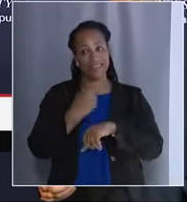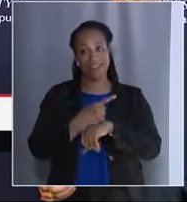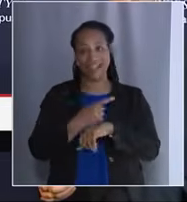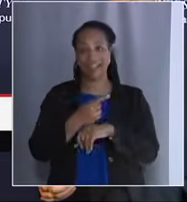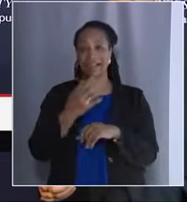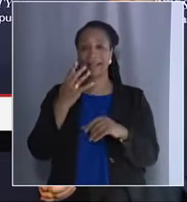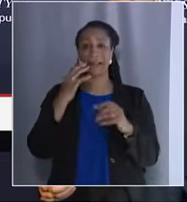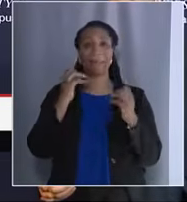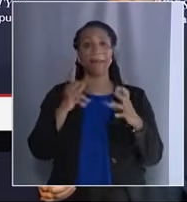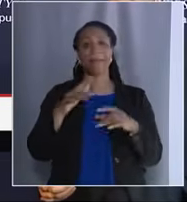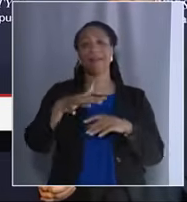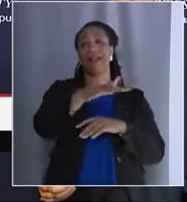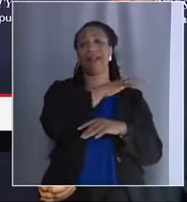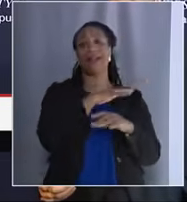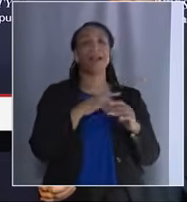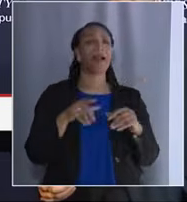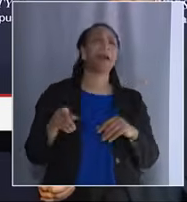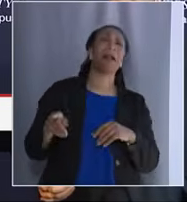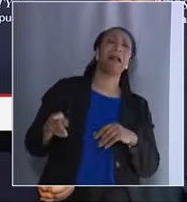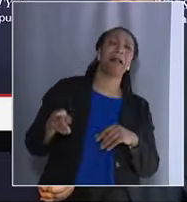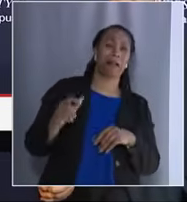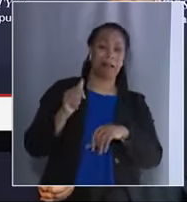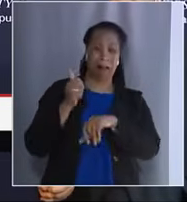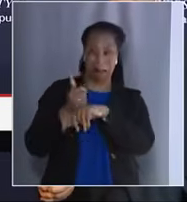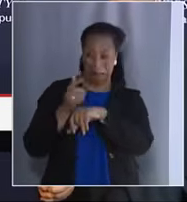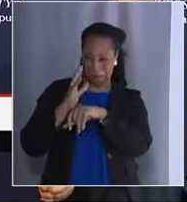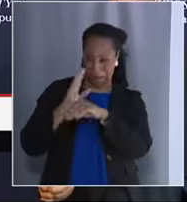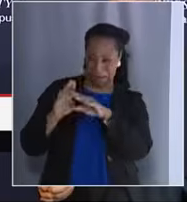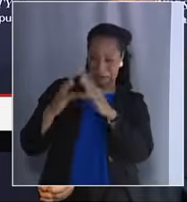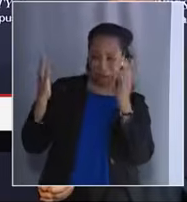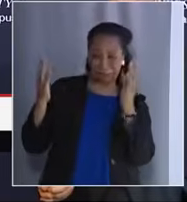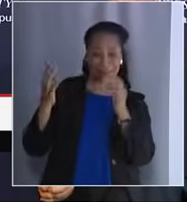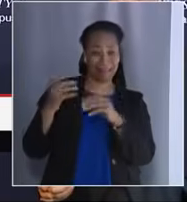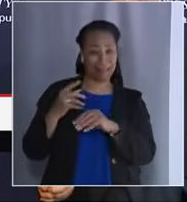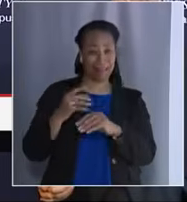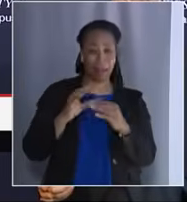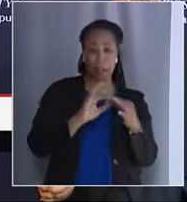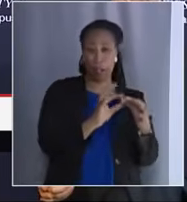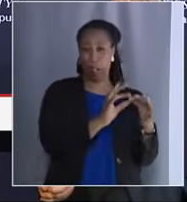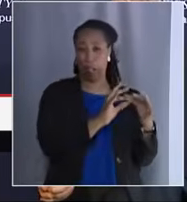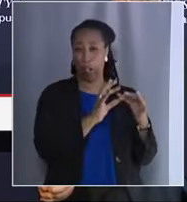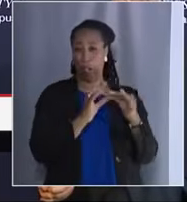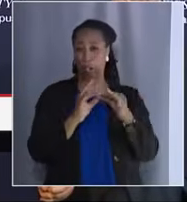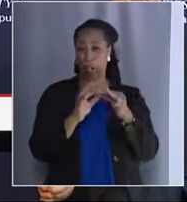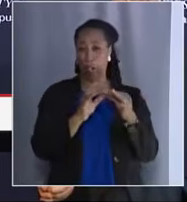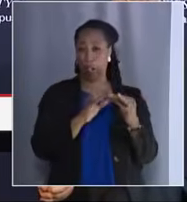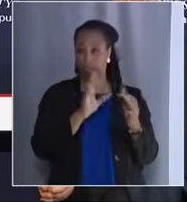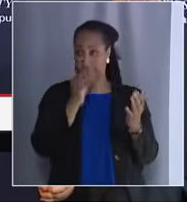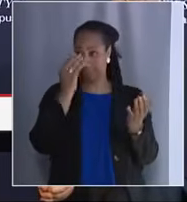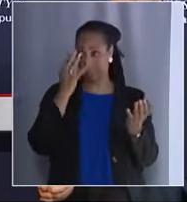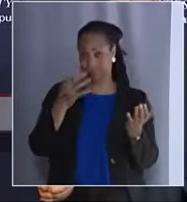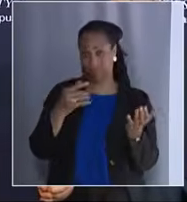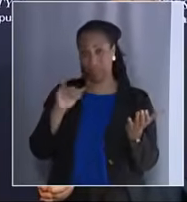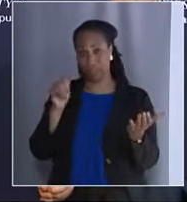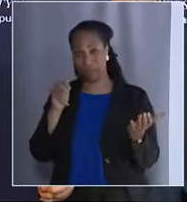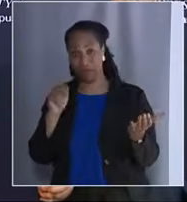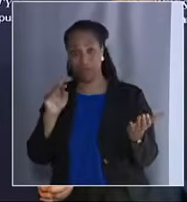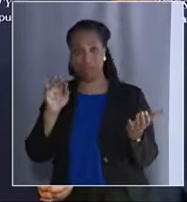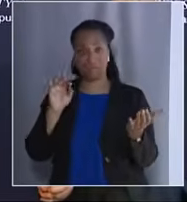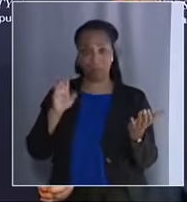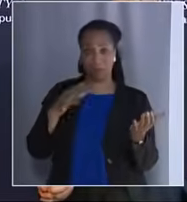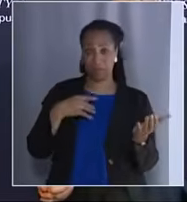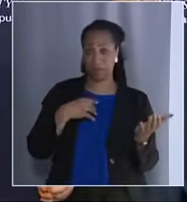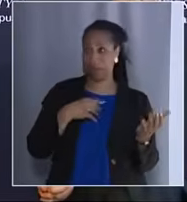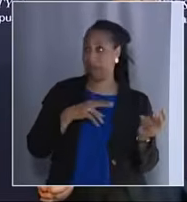February, it looked like a lost cause, but everything came together through the work of actually some of the people in